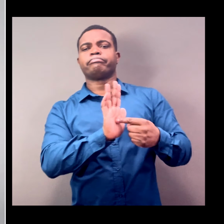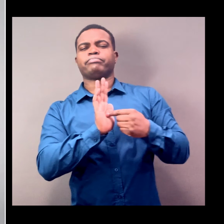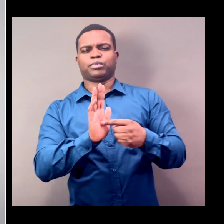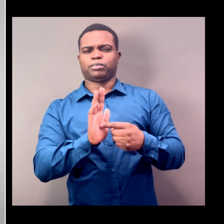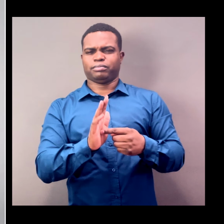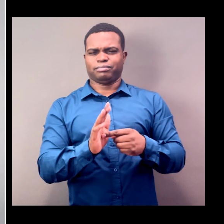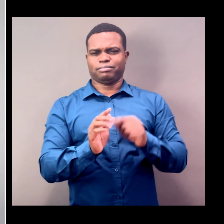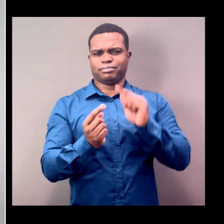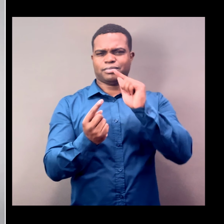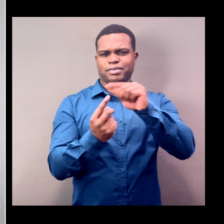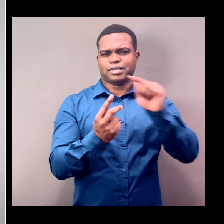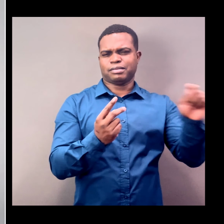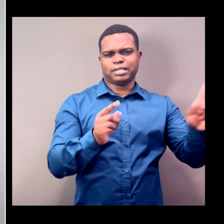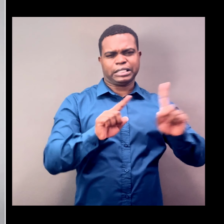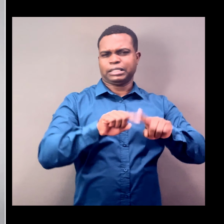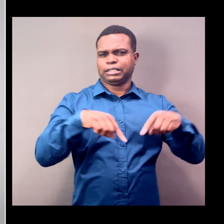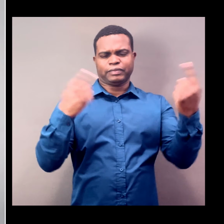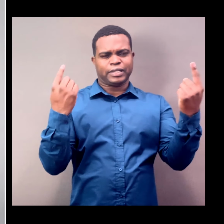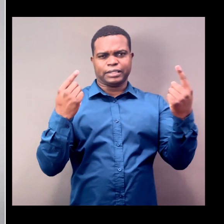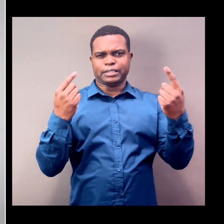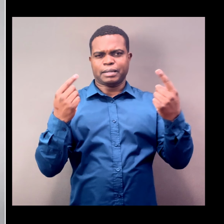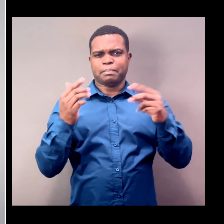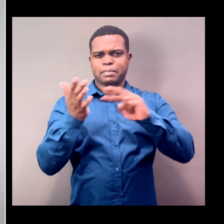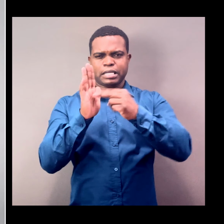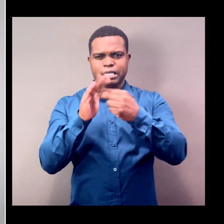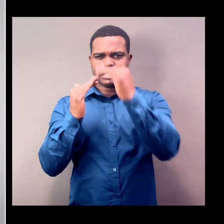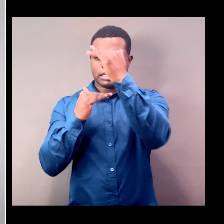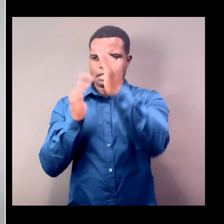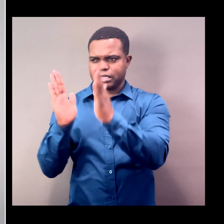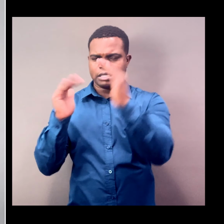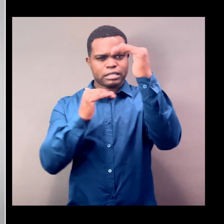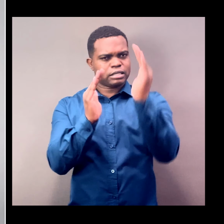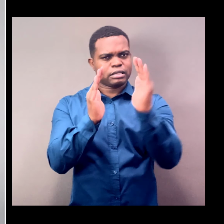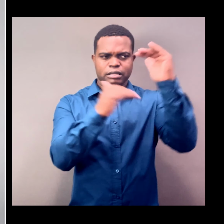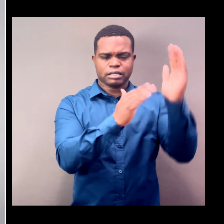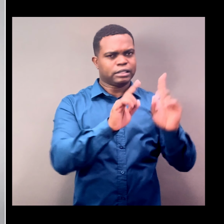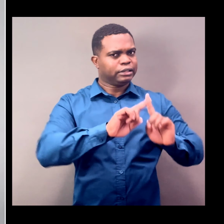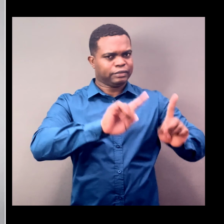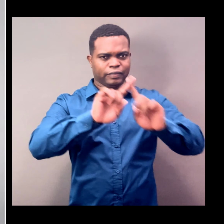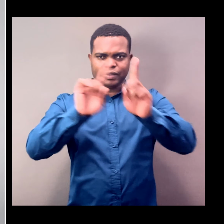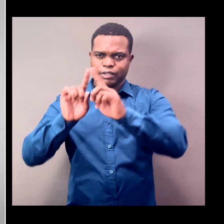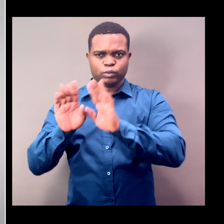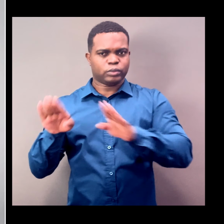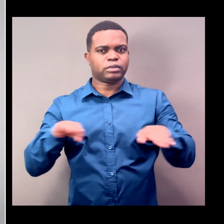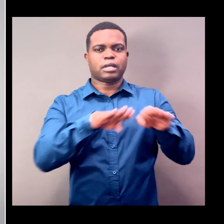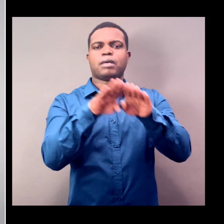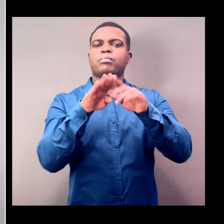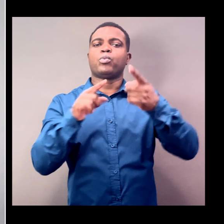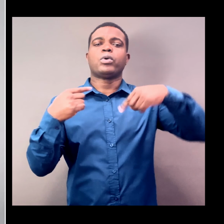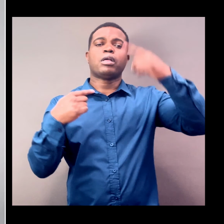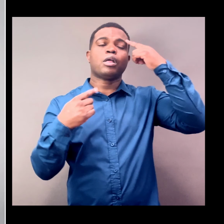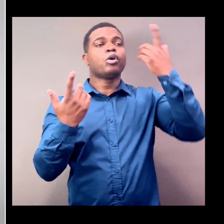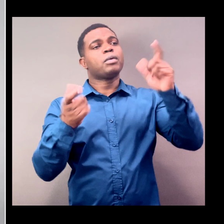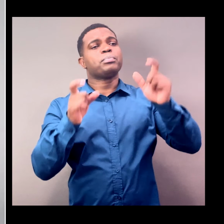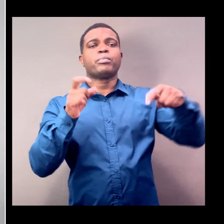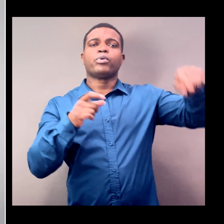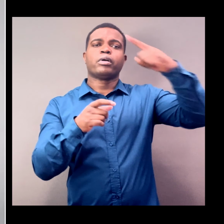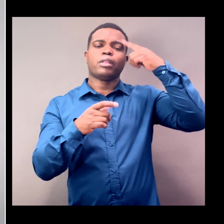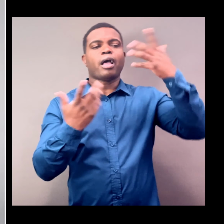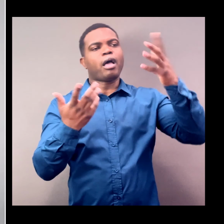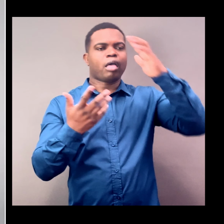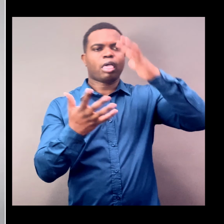words, they look the meanings look somewhat similar, and it is easy for people to mix